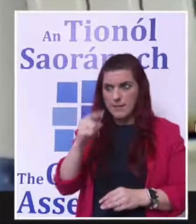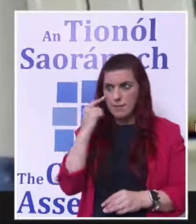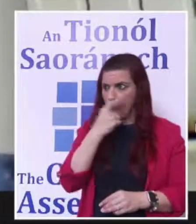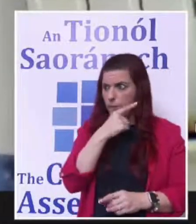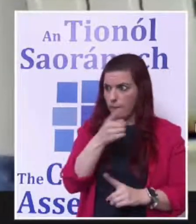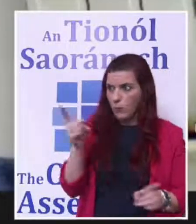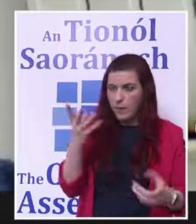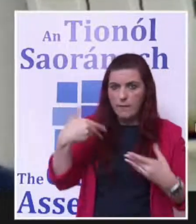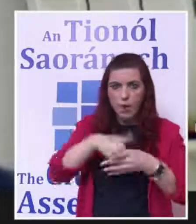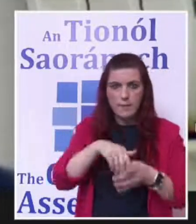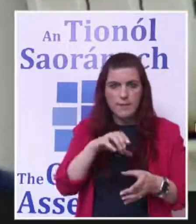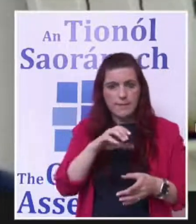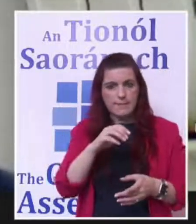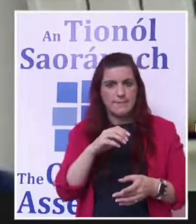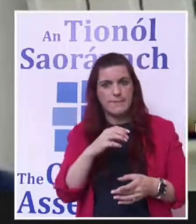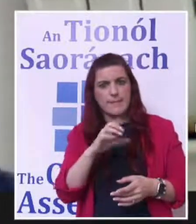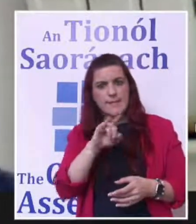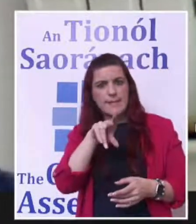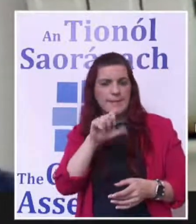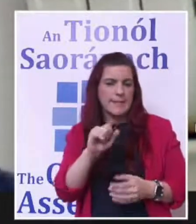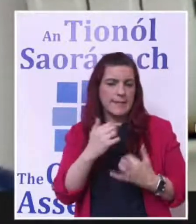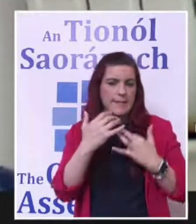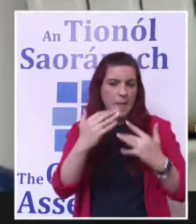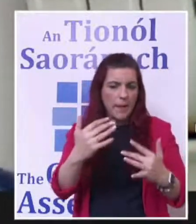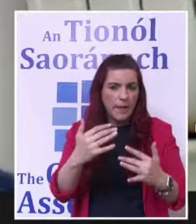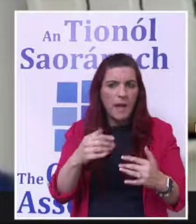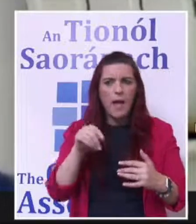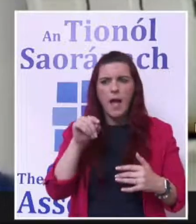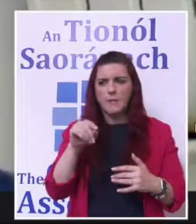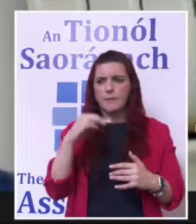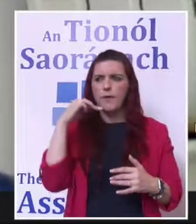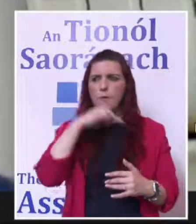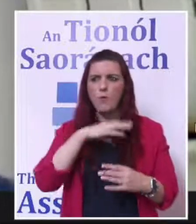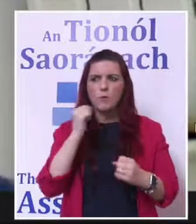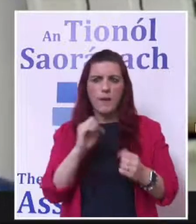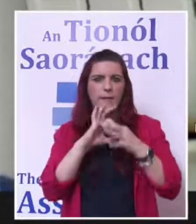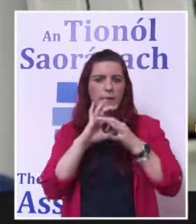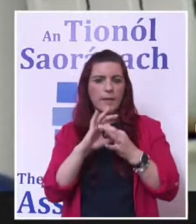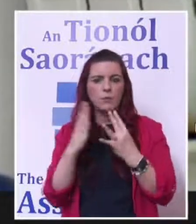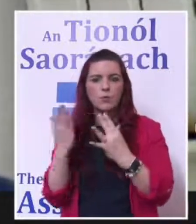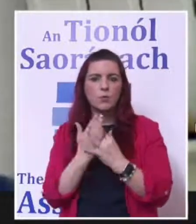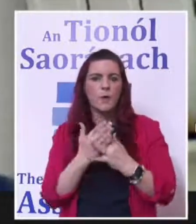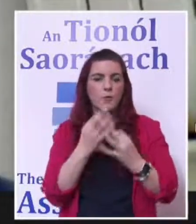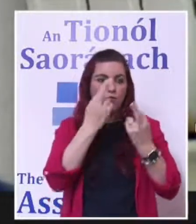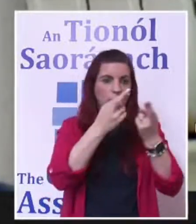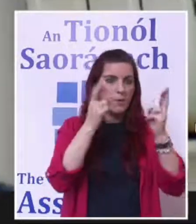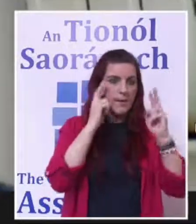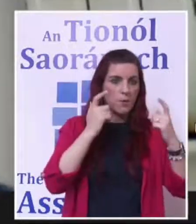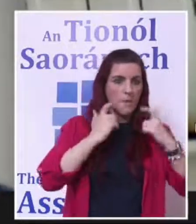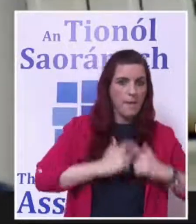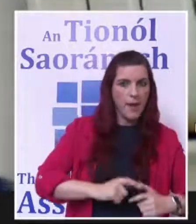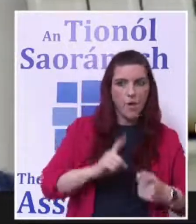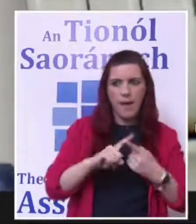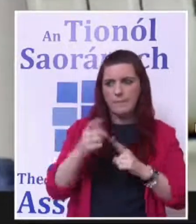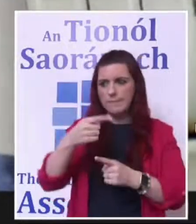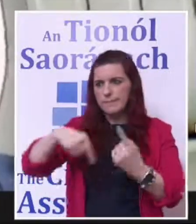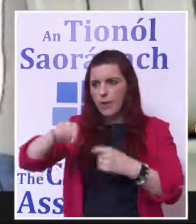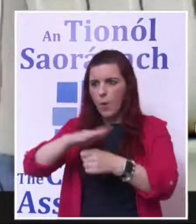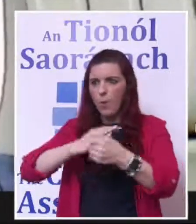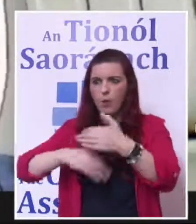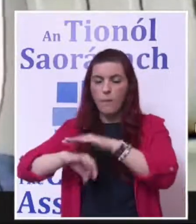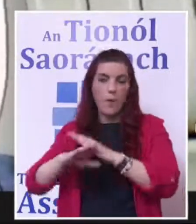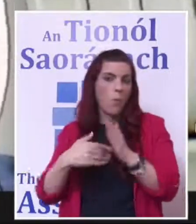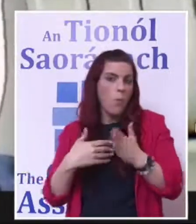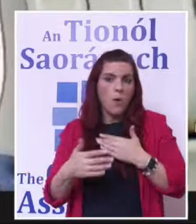engagement between the directly elected mayor and citizens in whatever format that mayoral role